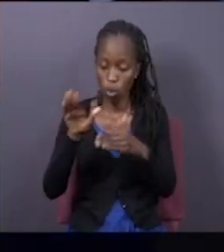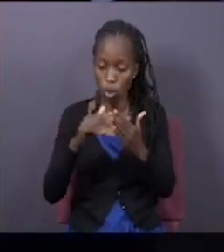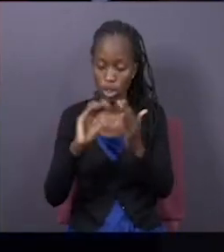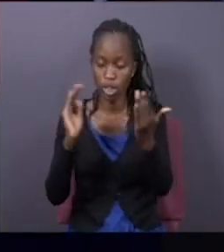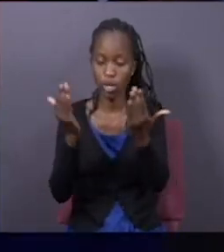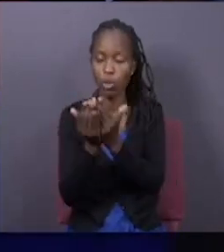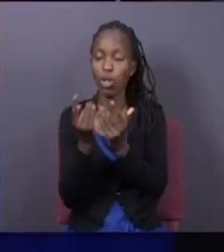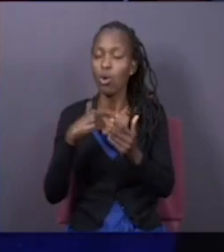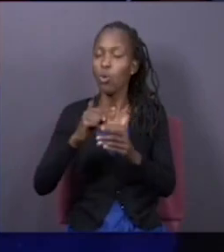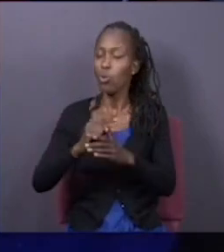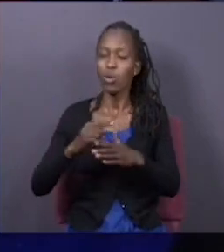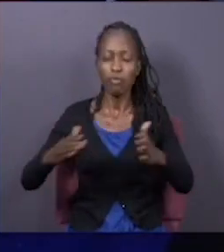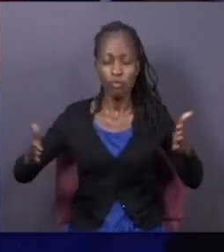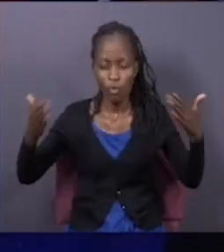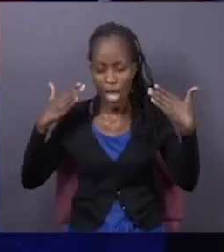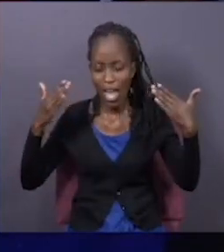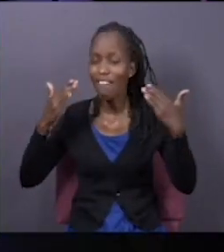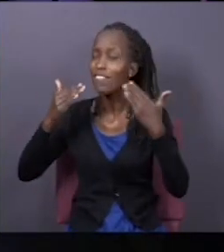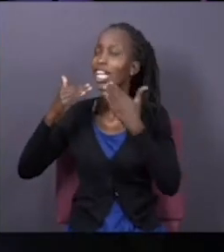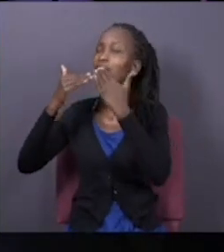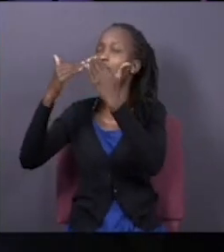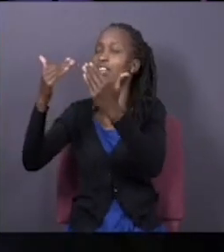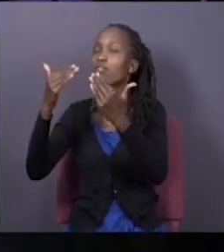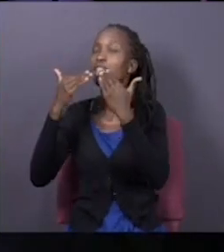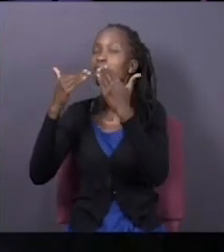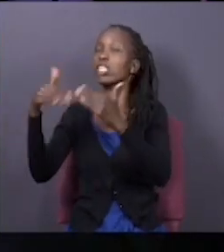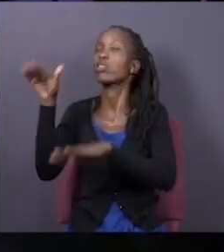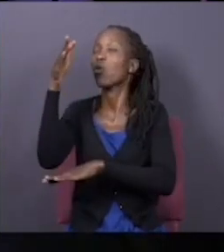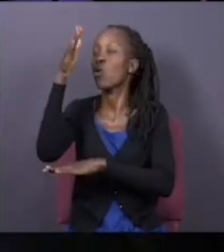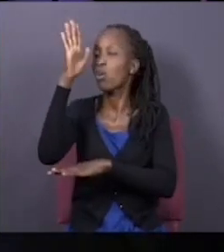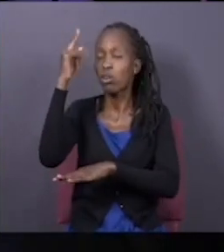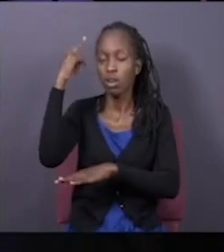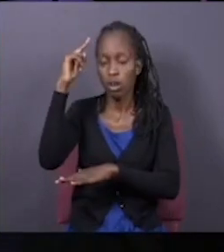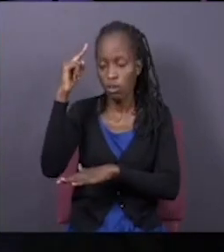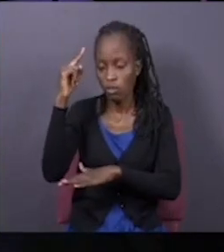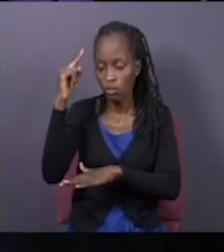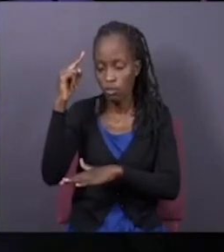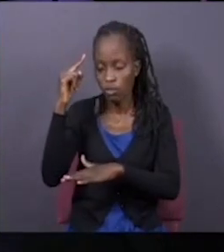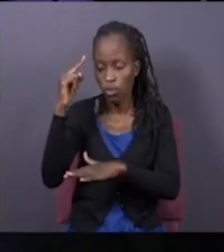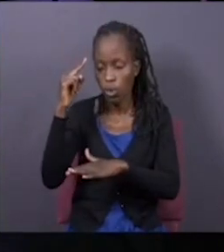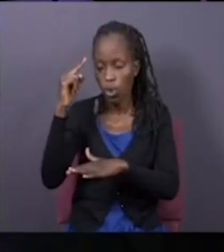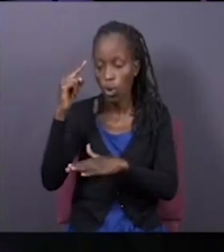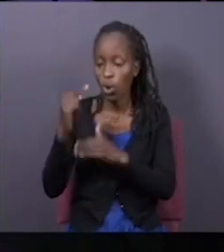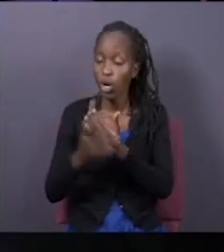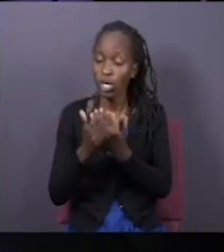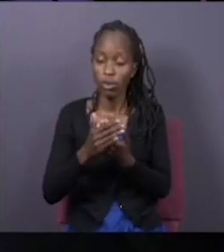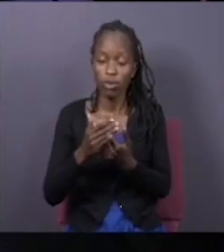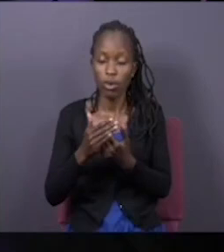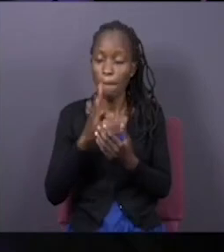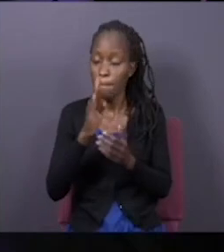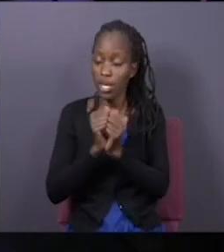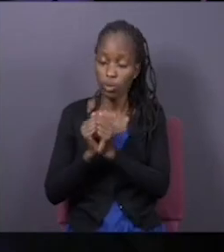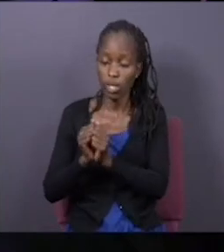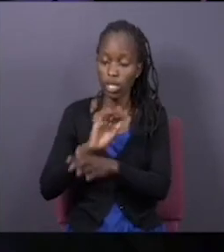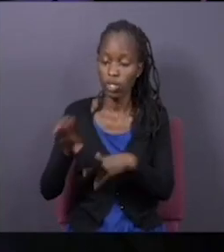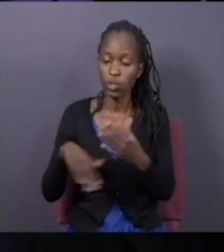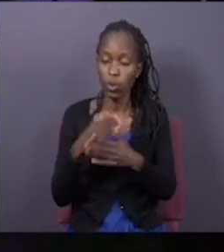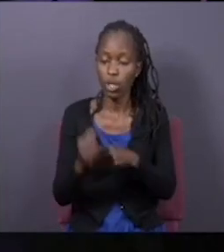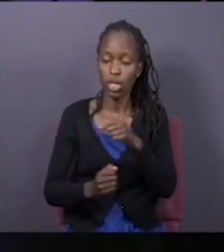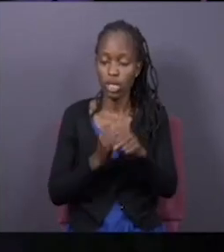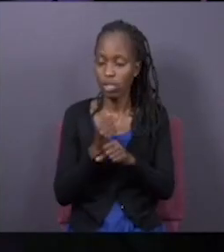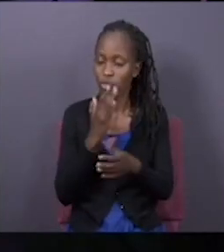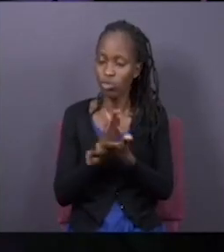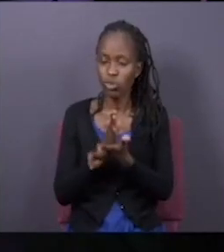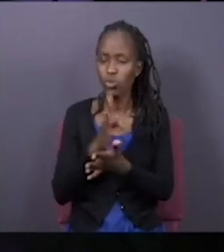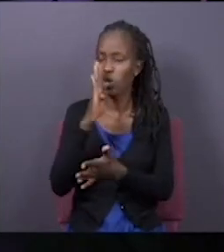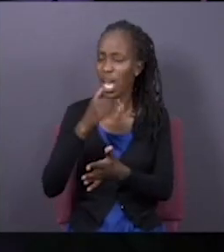are eternally grateful. Thank You, Father, for carrying us through this difficult year. Indeed, You have carried us